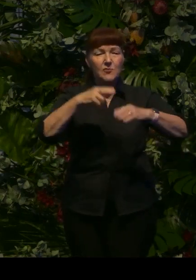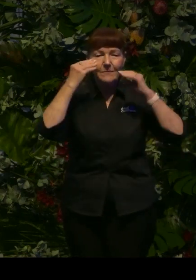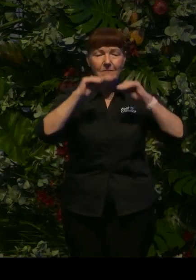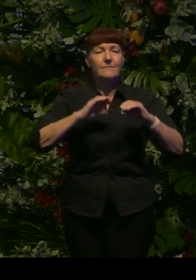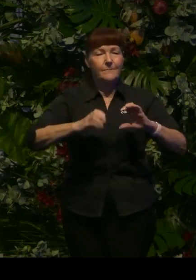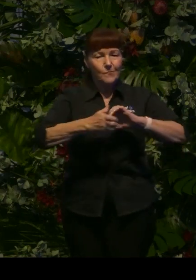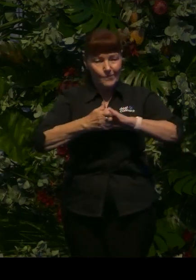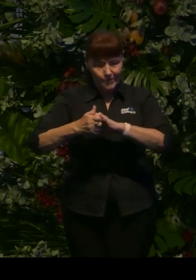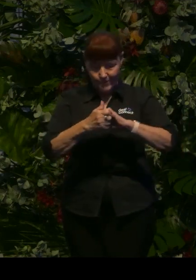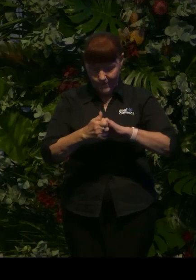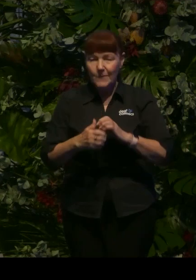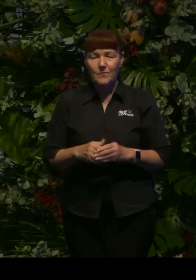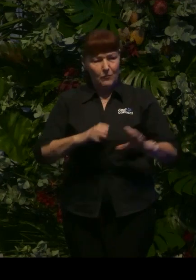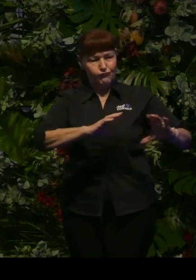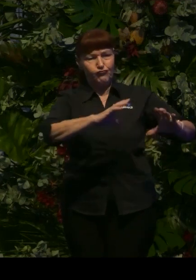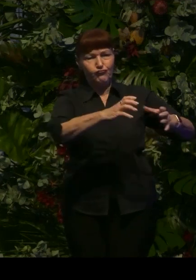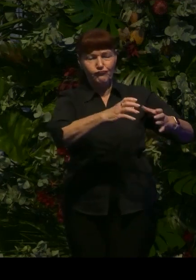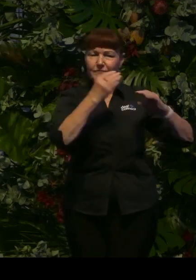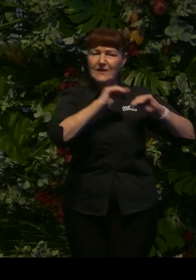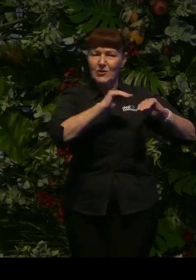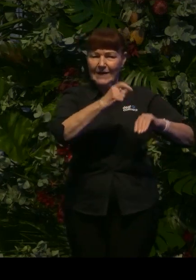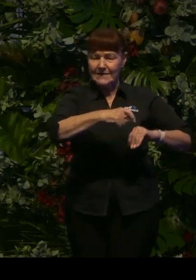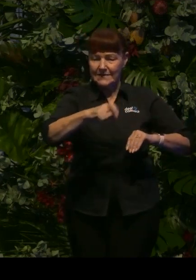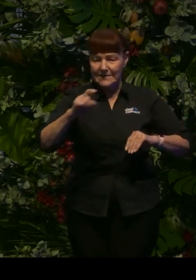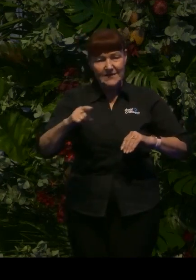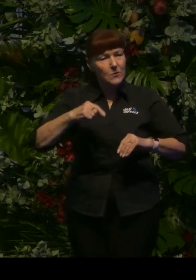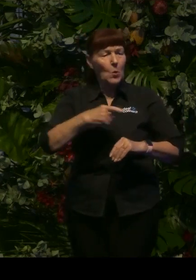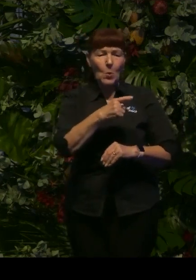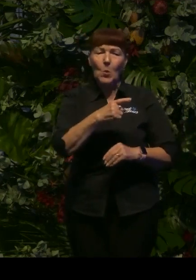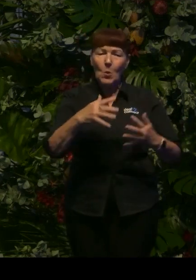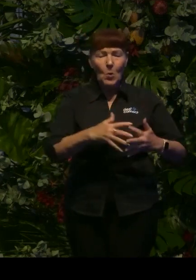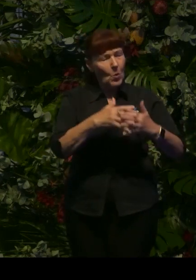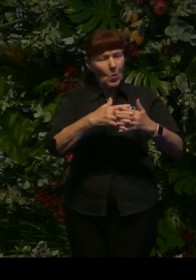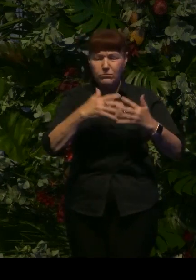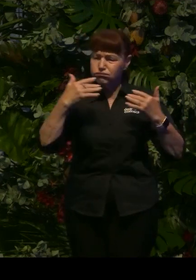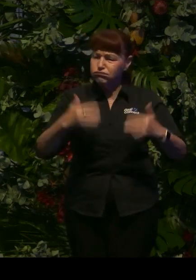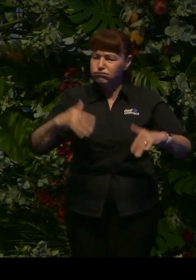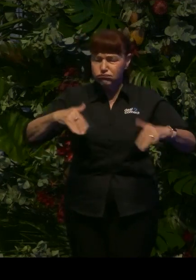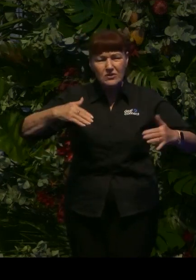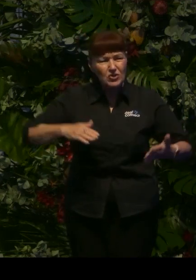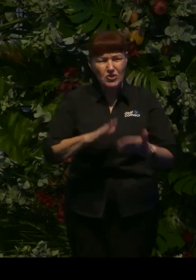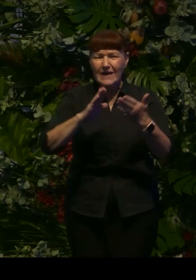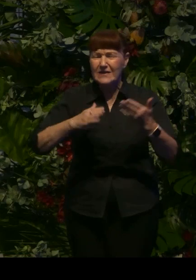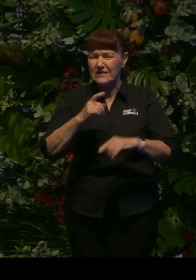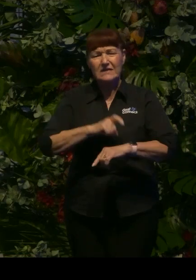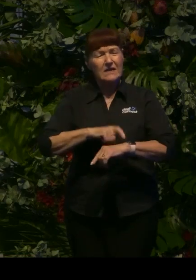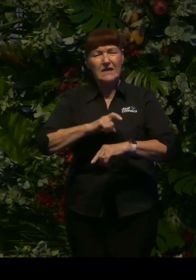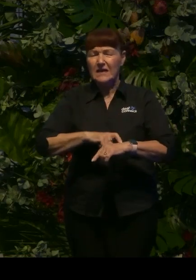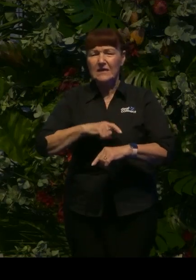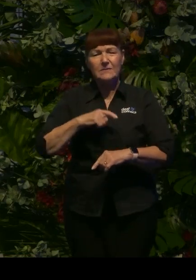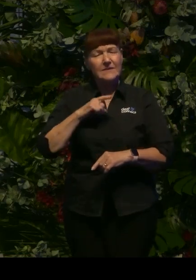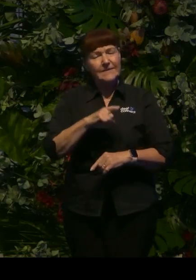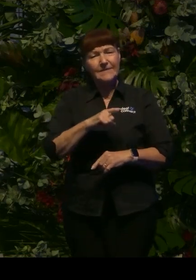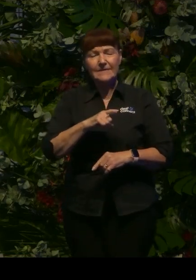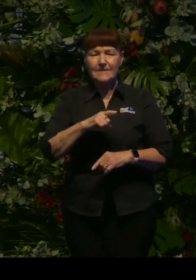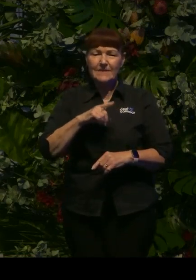Association. It goes without saying that the United States has been facing and will continue to face challenging times. The hearts, minds, well-being,